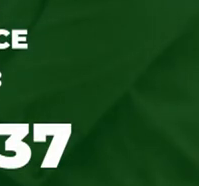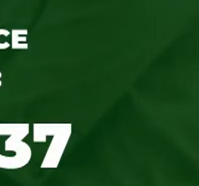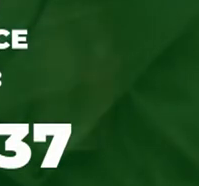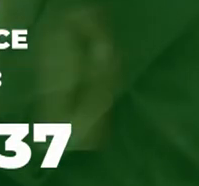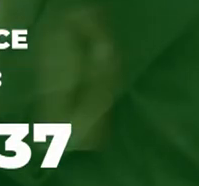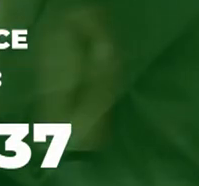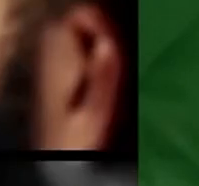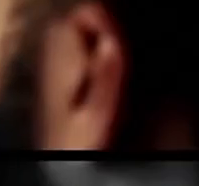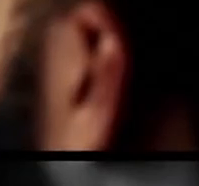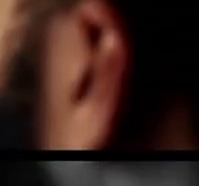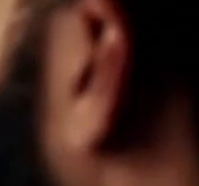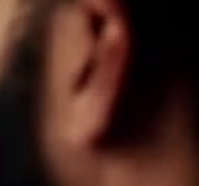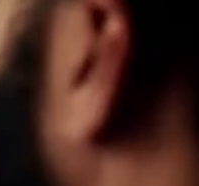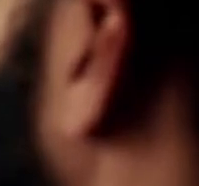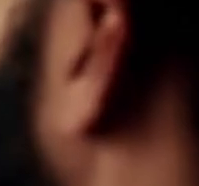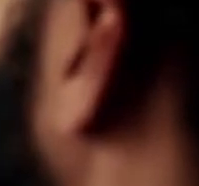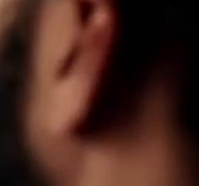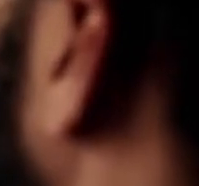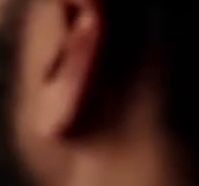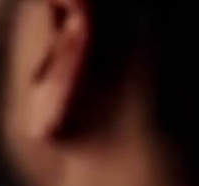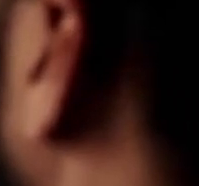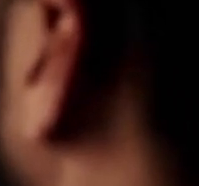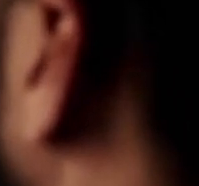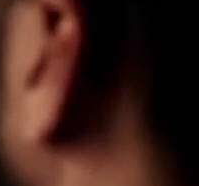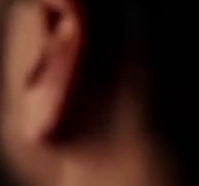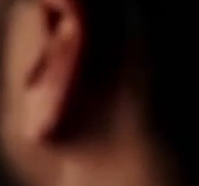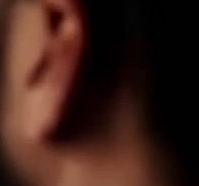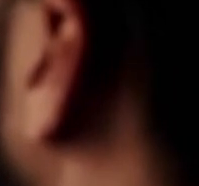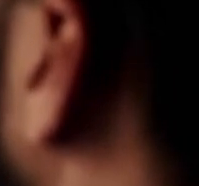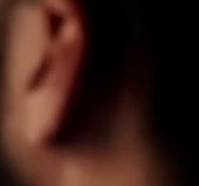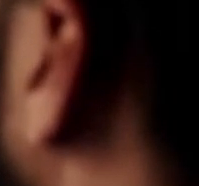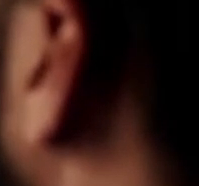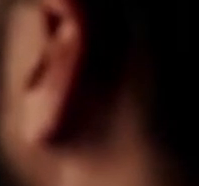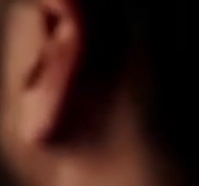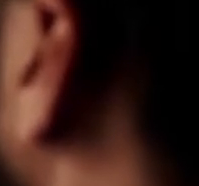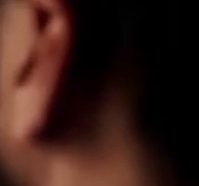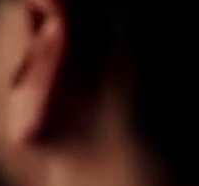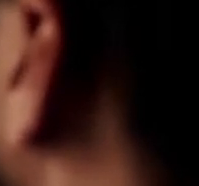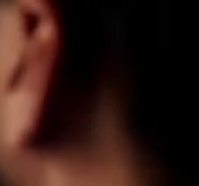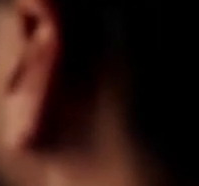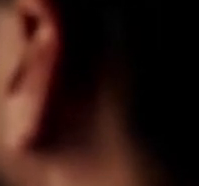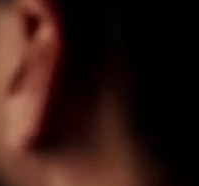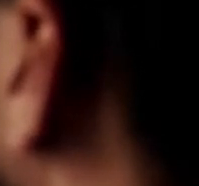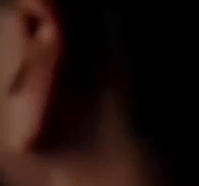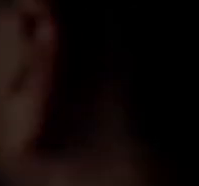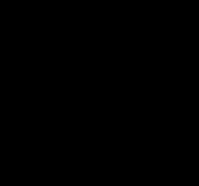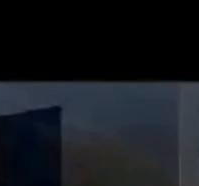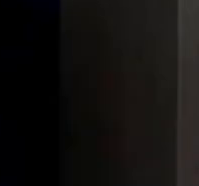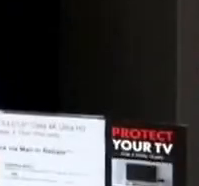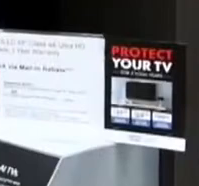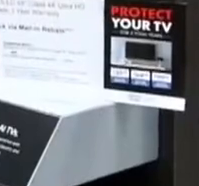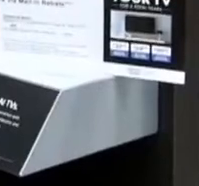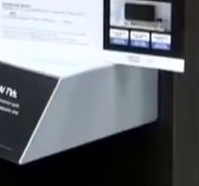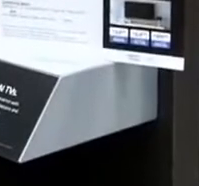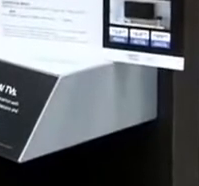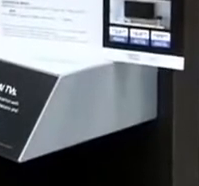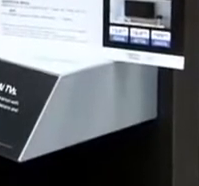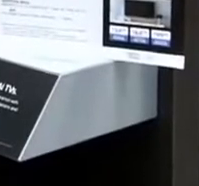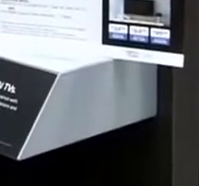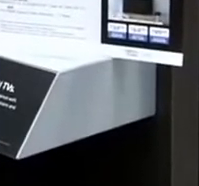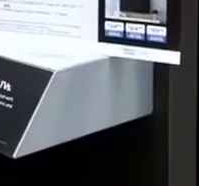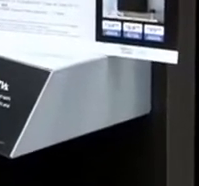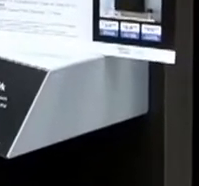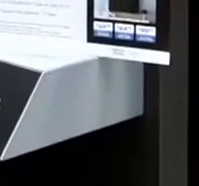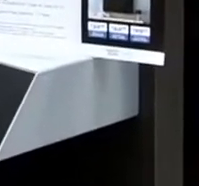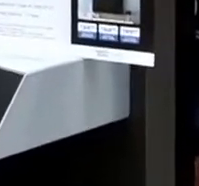11990043037. Don't forget, when paying for your viewer's TV license, reference with your PIN at all times. And when paying